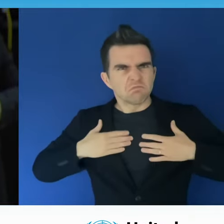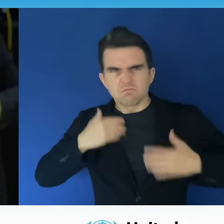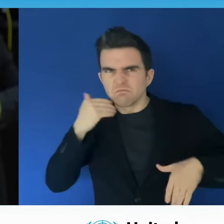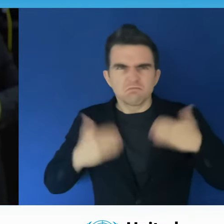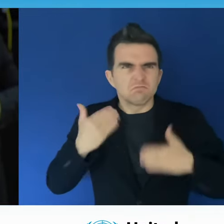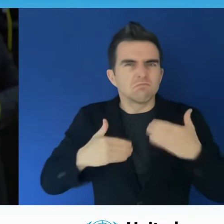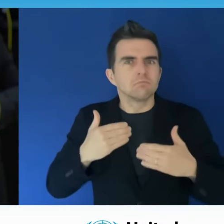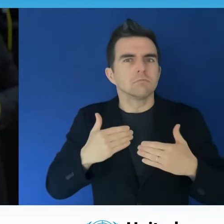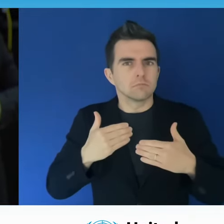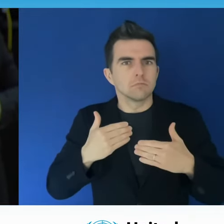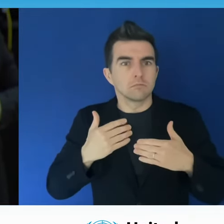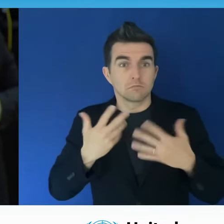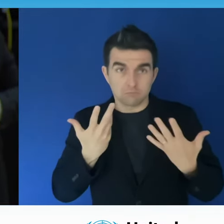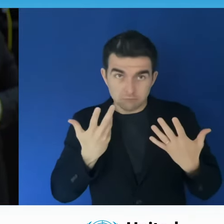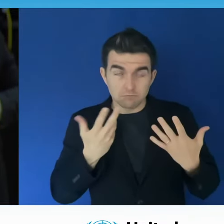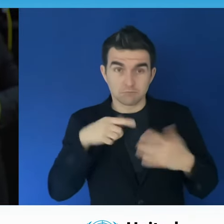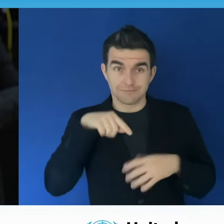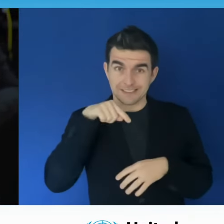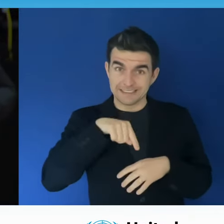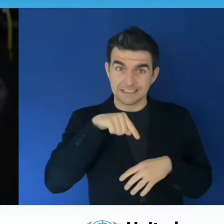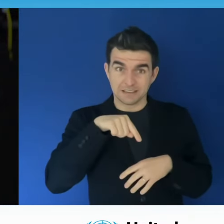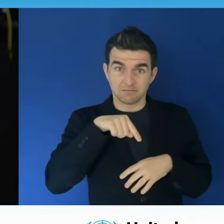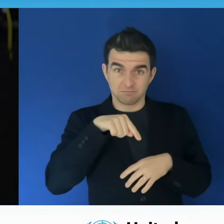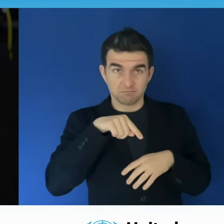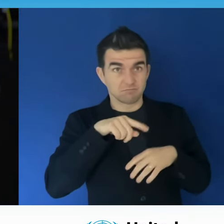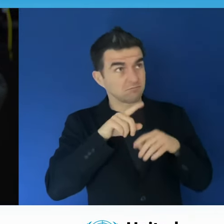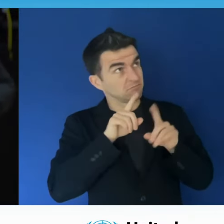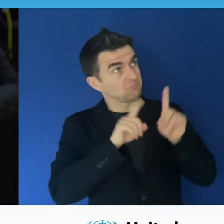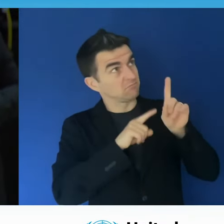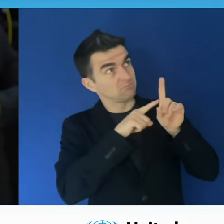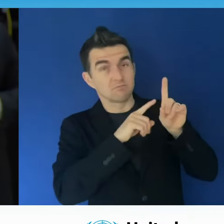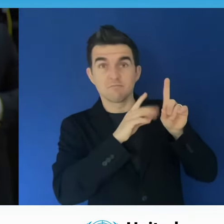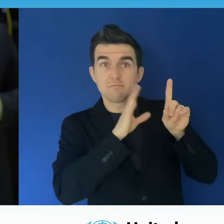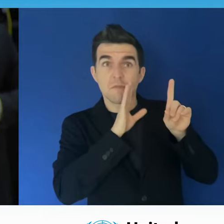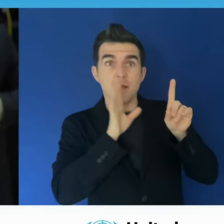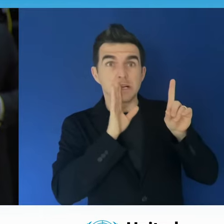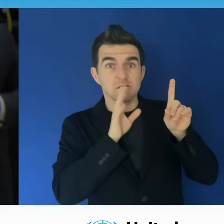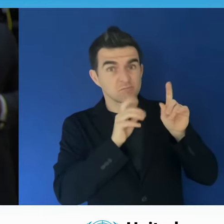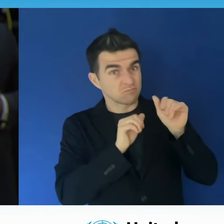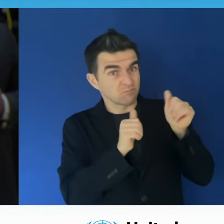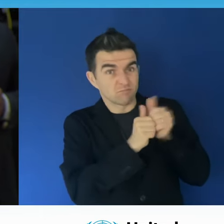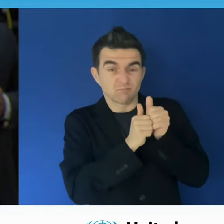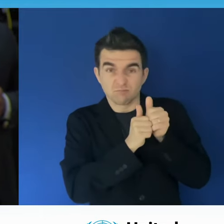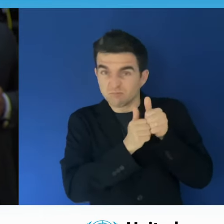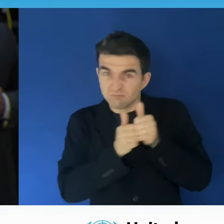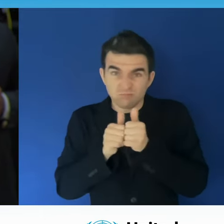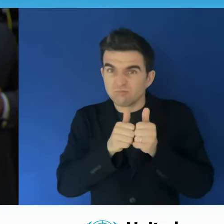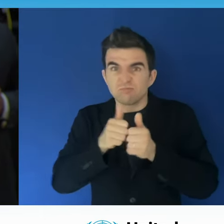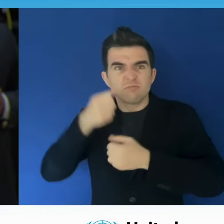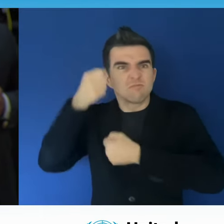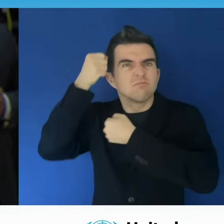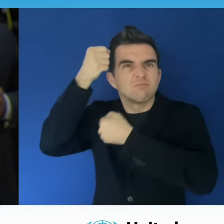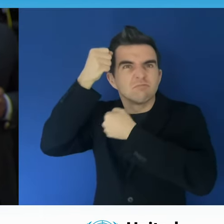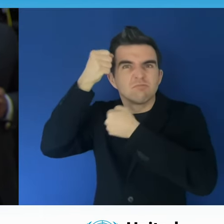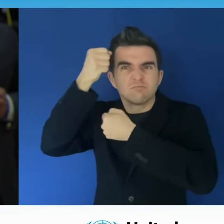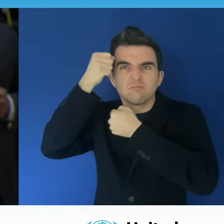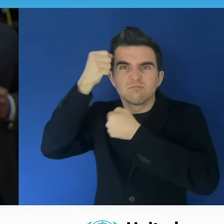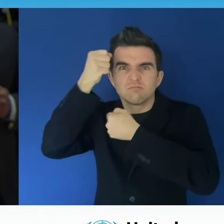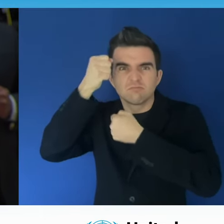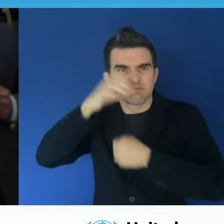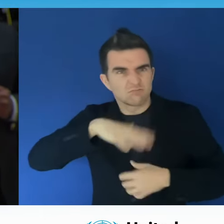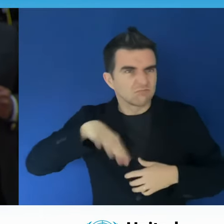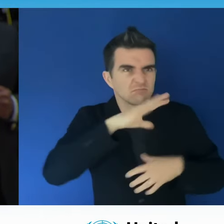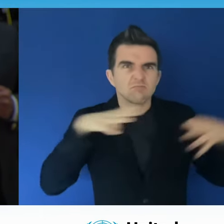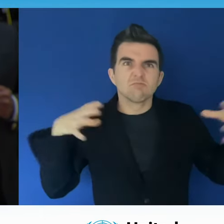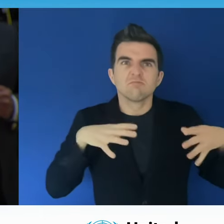for their rights, together with thousands of other women. And they say, and I quote, "As